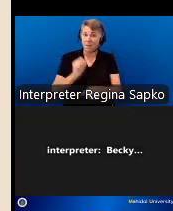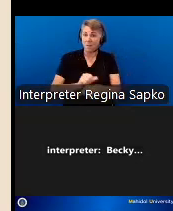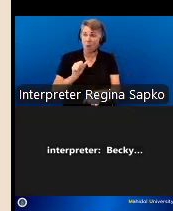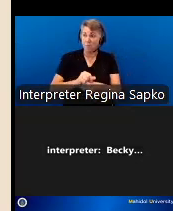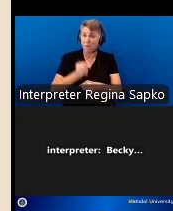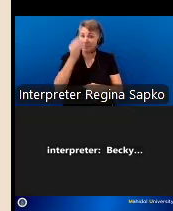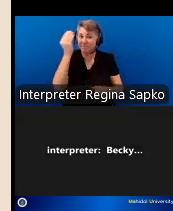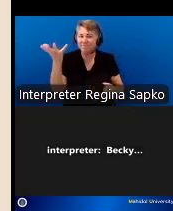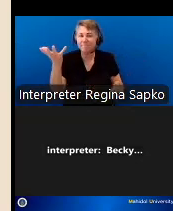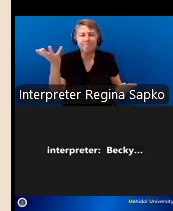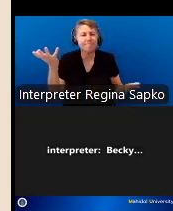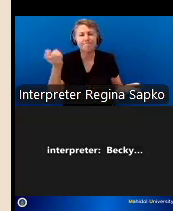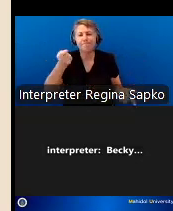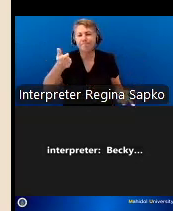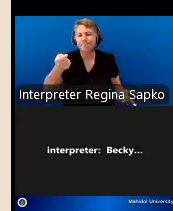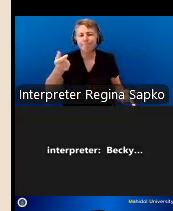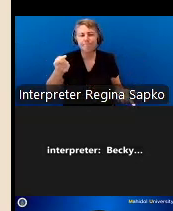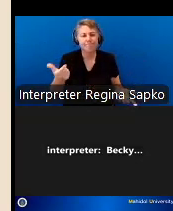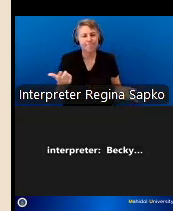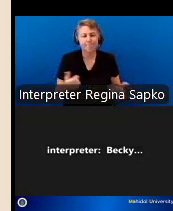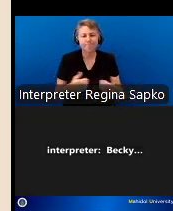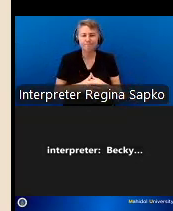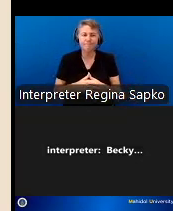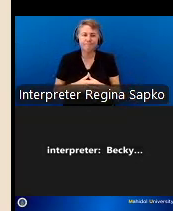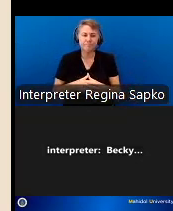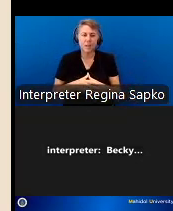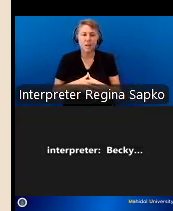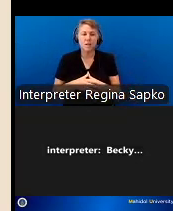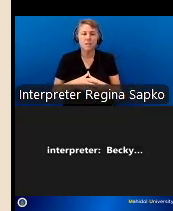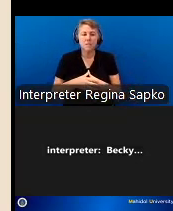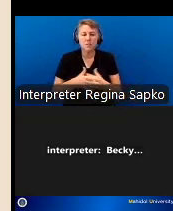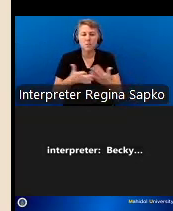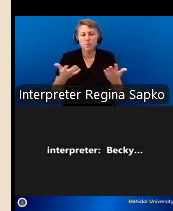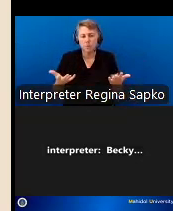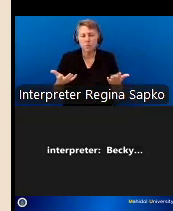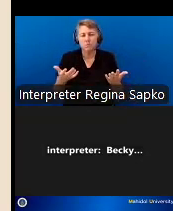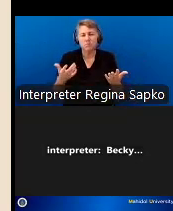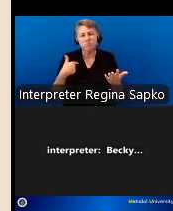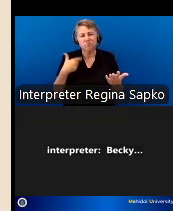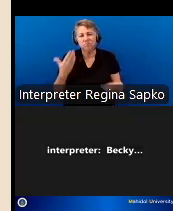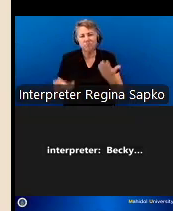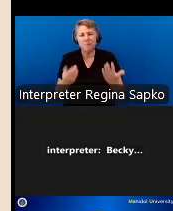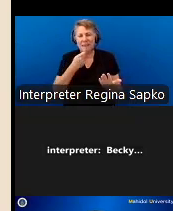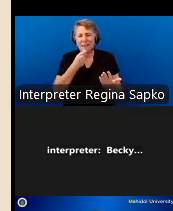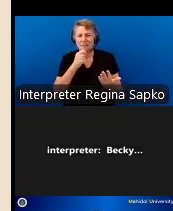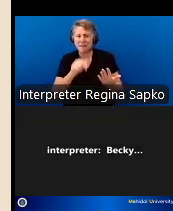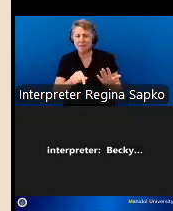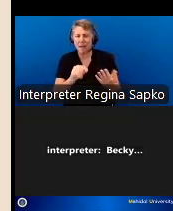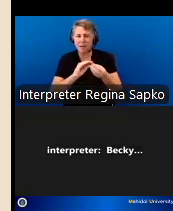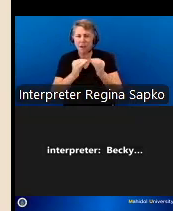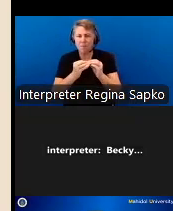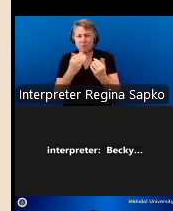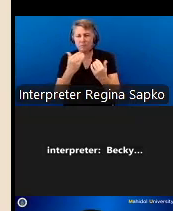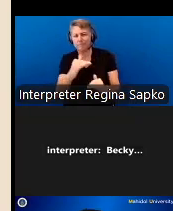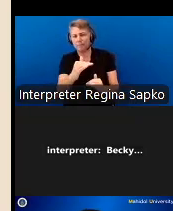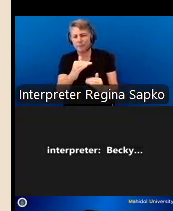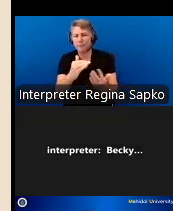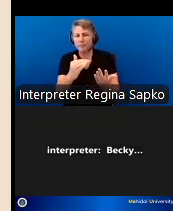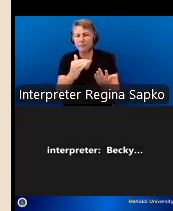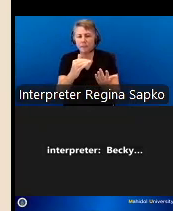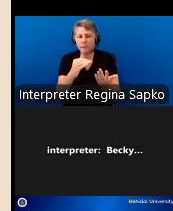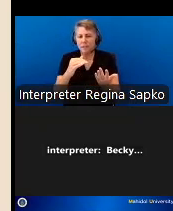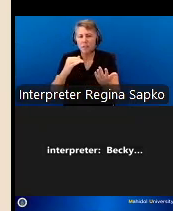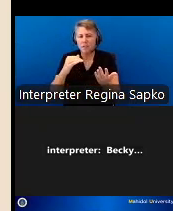the entrepreneurship. So it might be limited tracking of the informal work